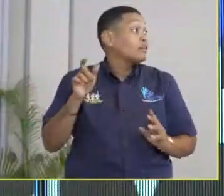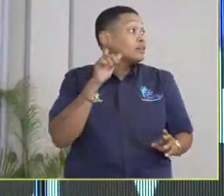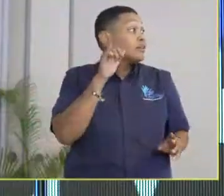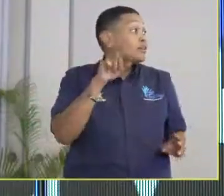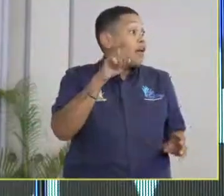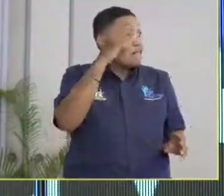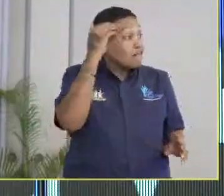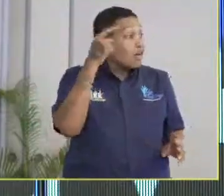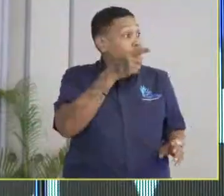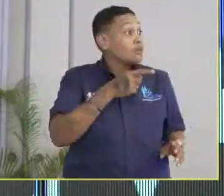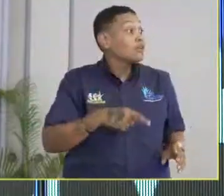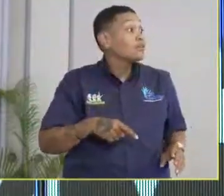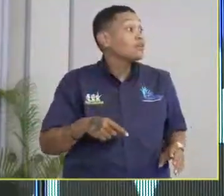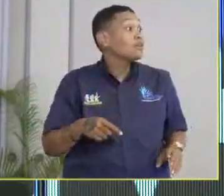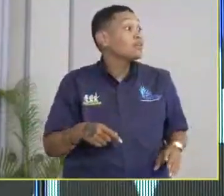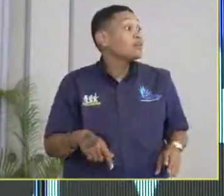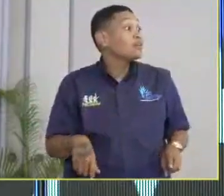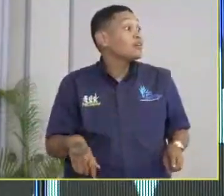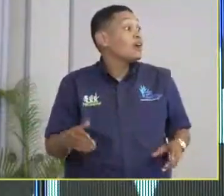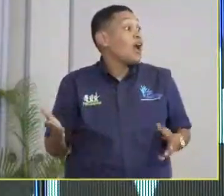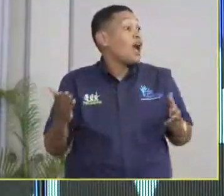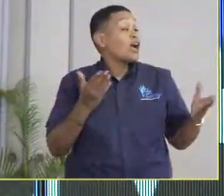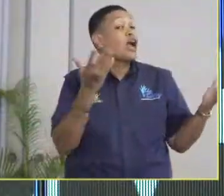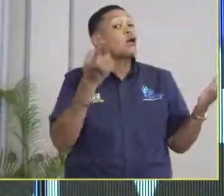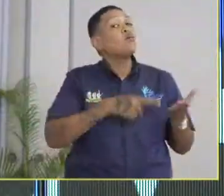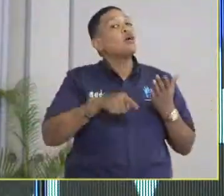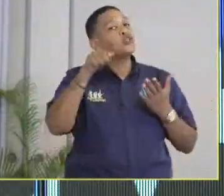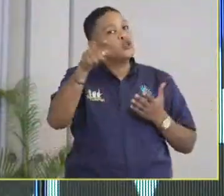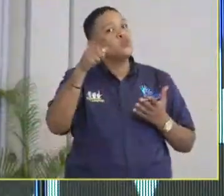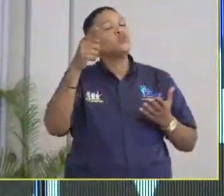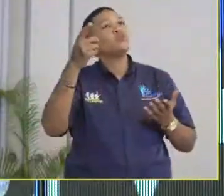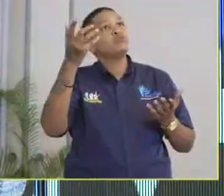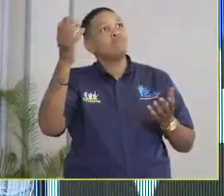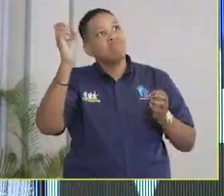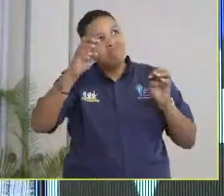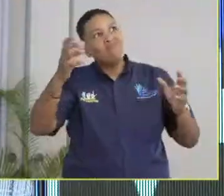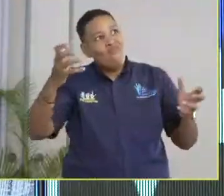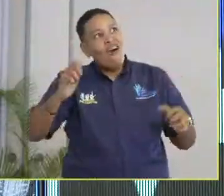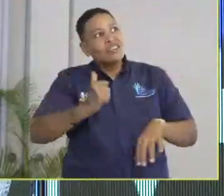you, and we did carry out what you conceptualized.